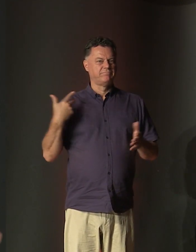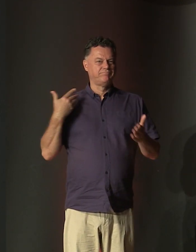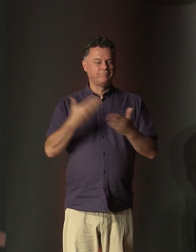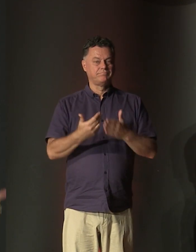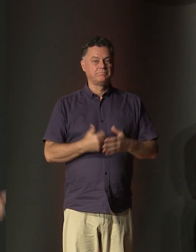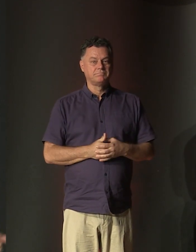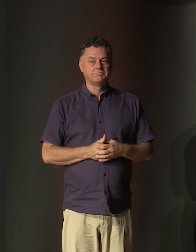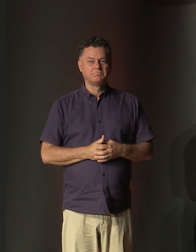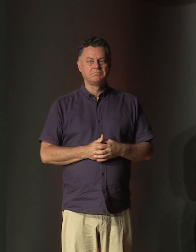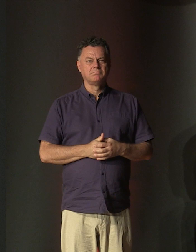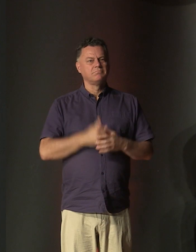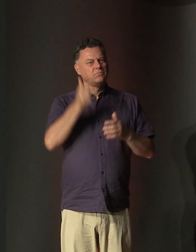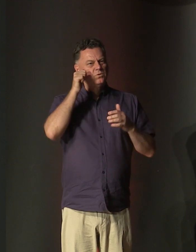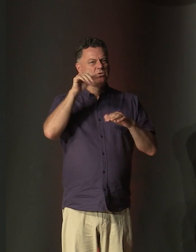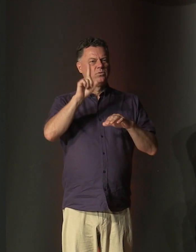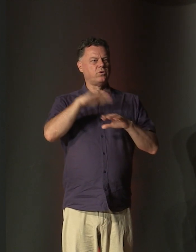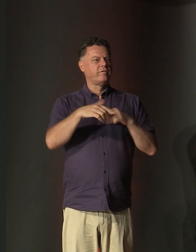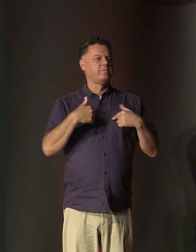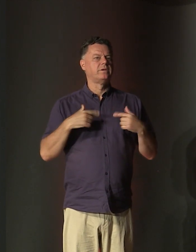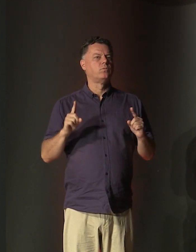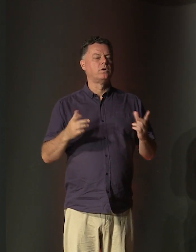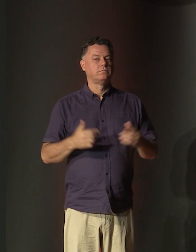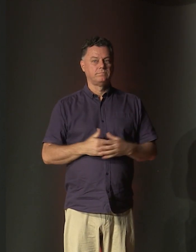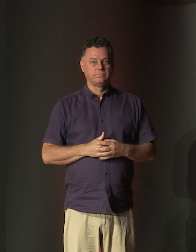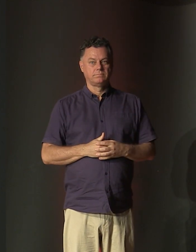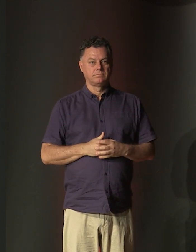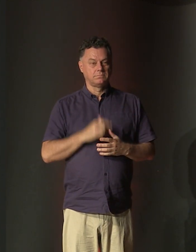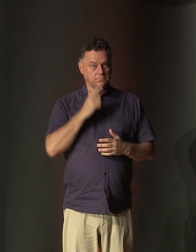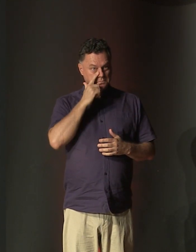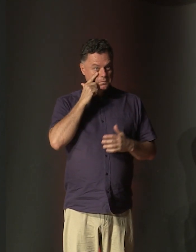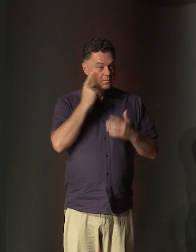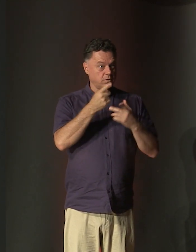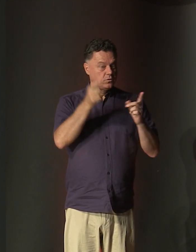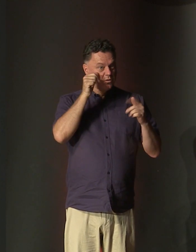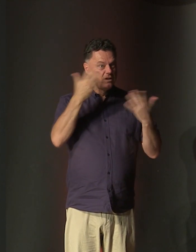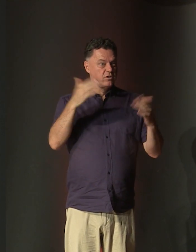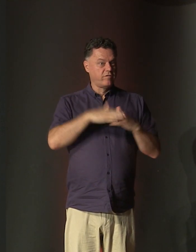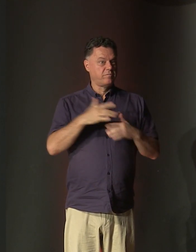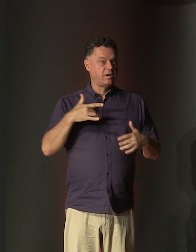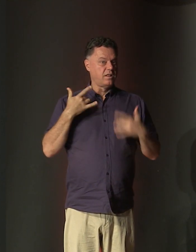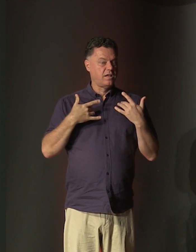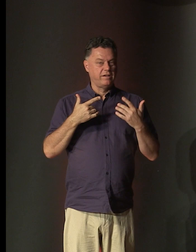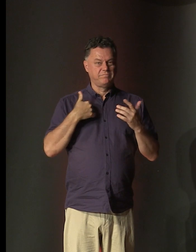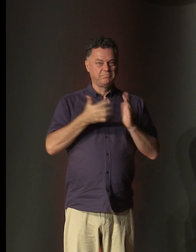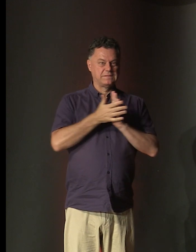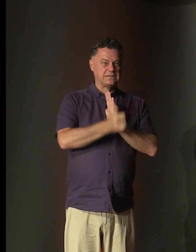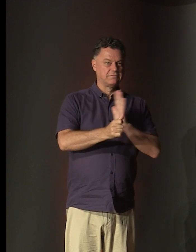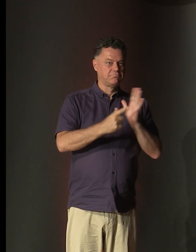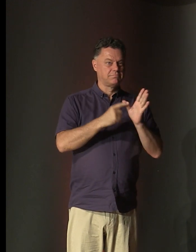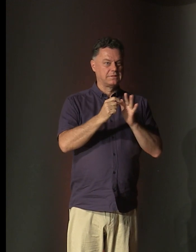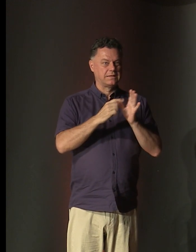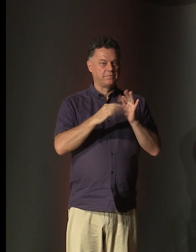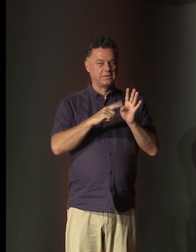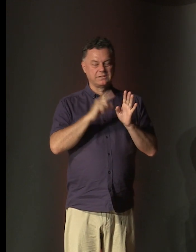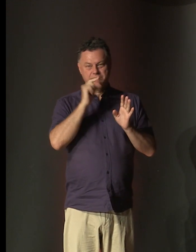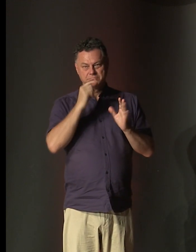And what do you know about me? Do you know anything about my capabilities? Anything